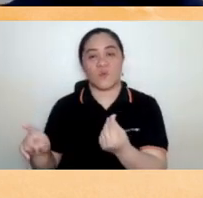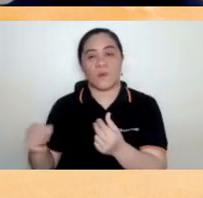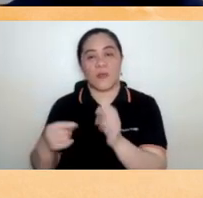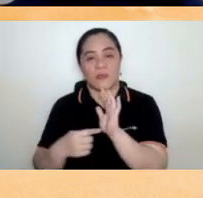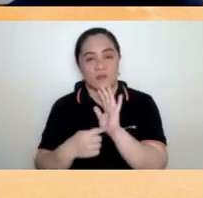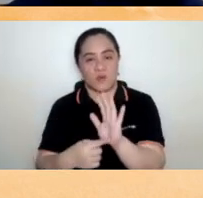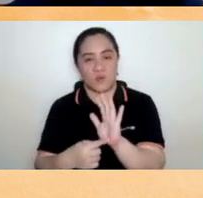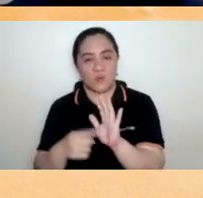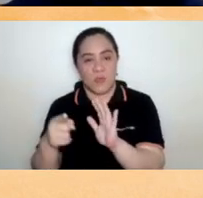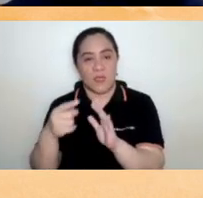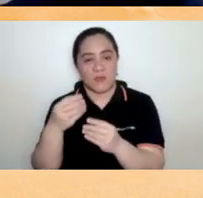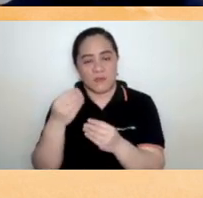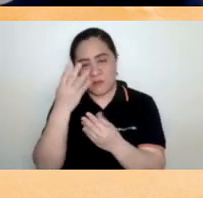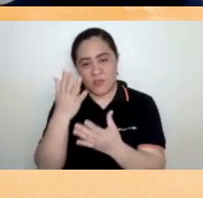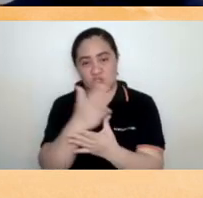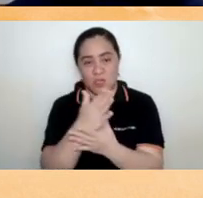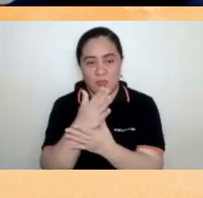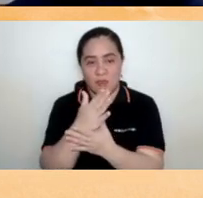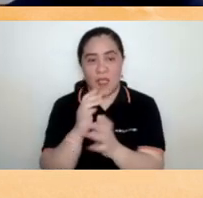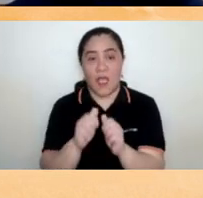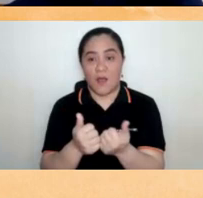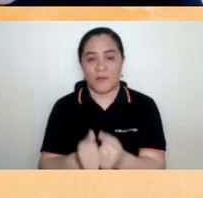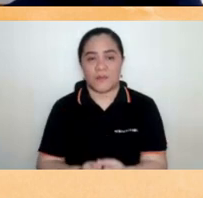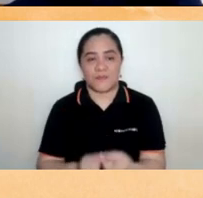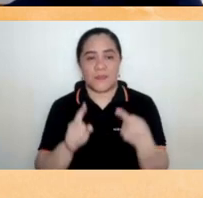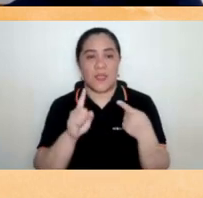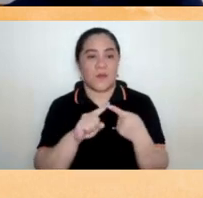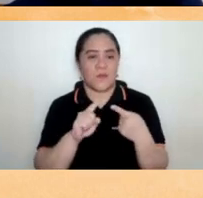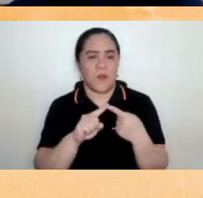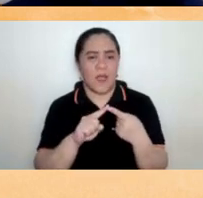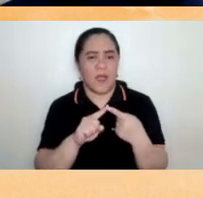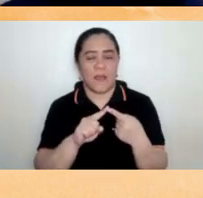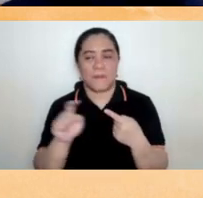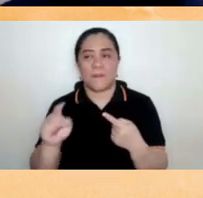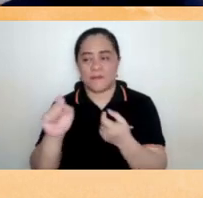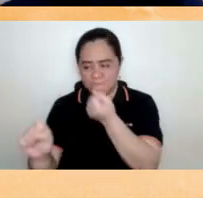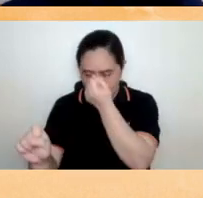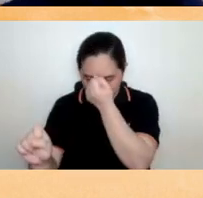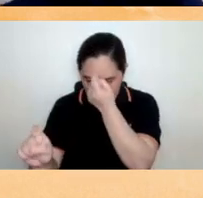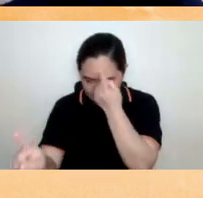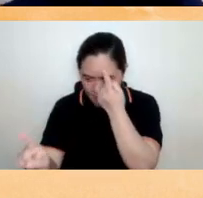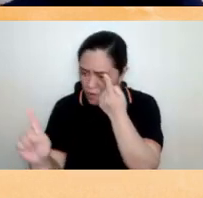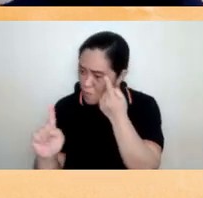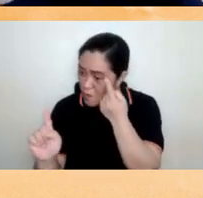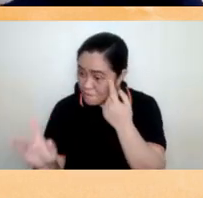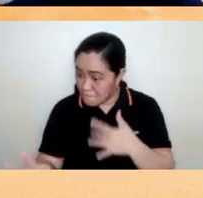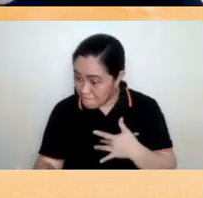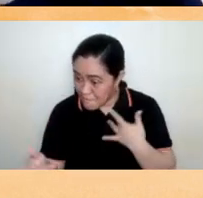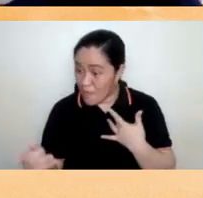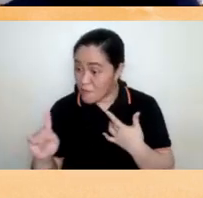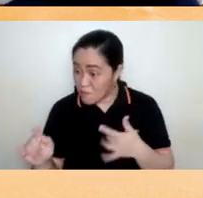you may share with them. First, exploring the feeling together, asking the child to